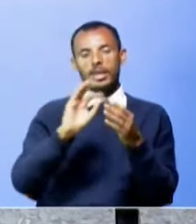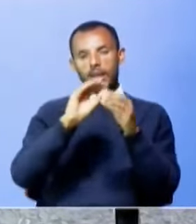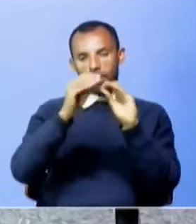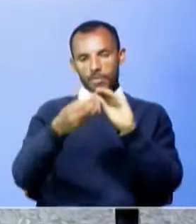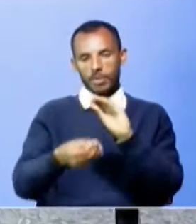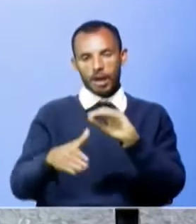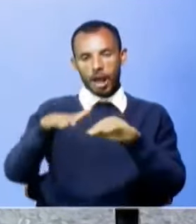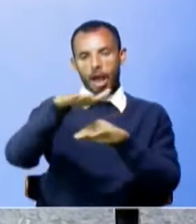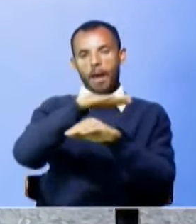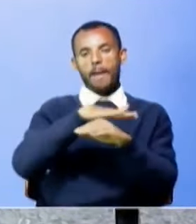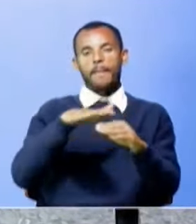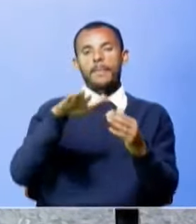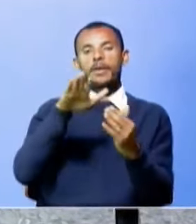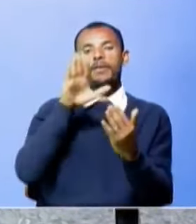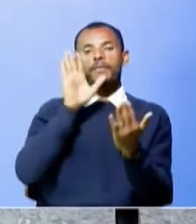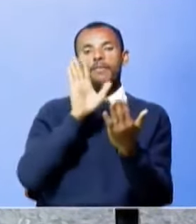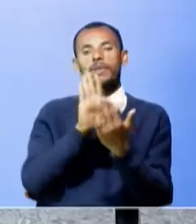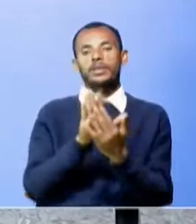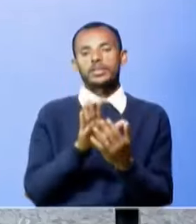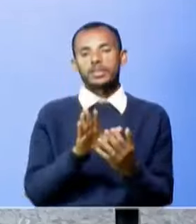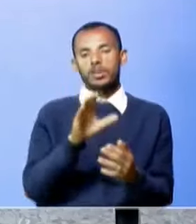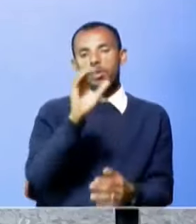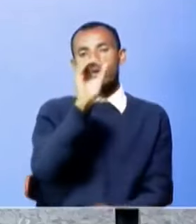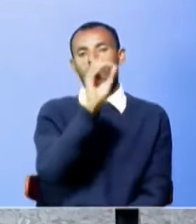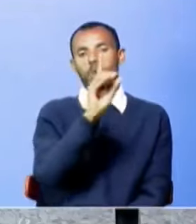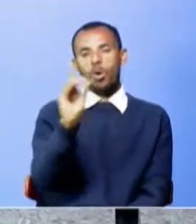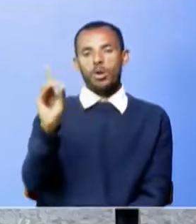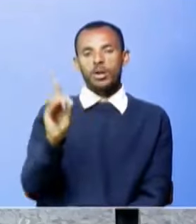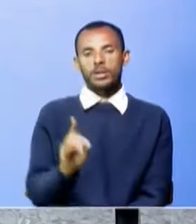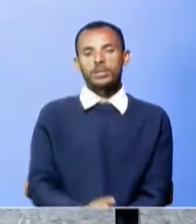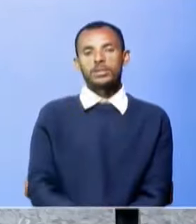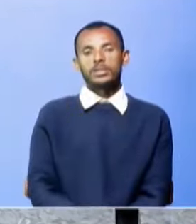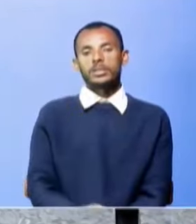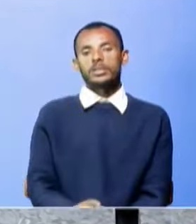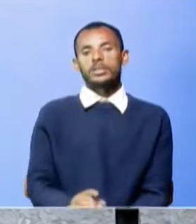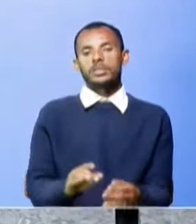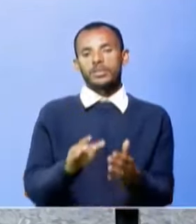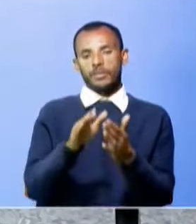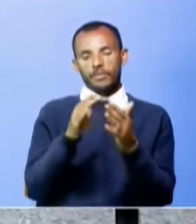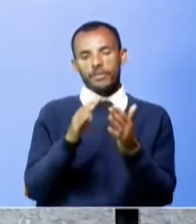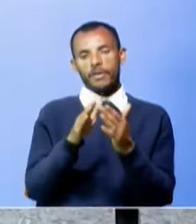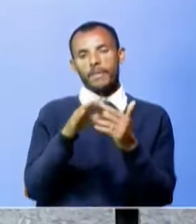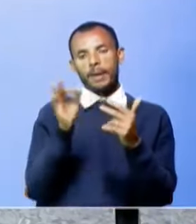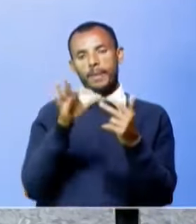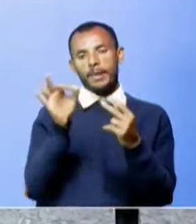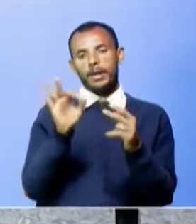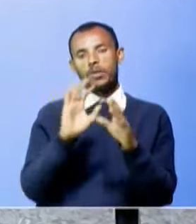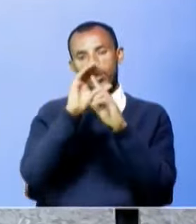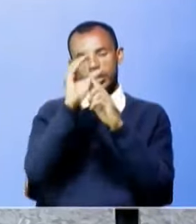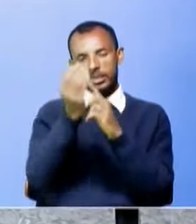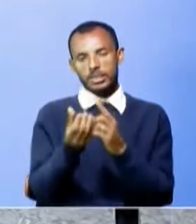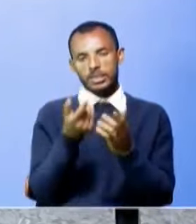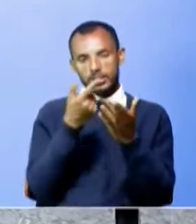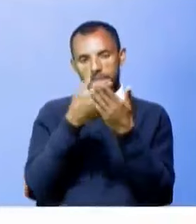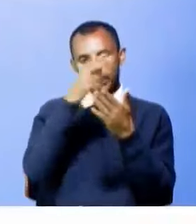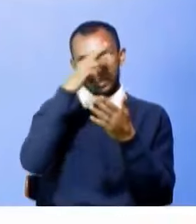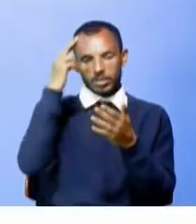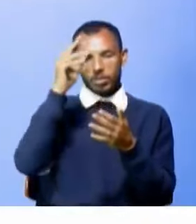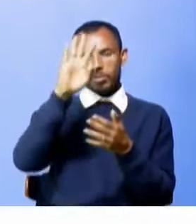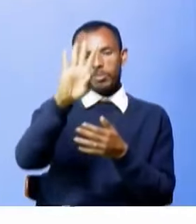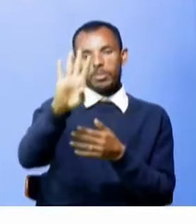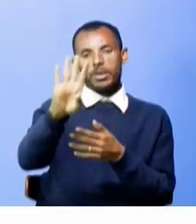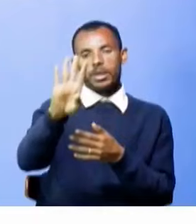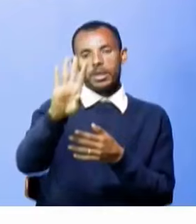the upper face is odd. So the favorable condition in the case of B